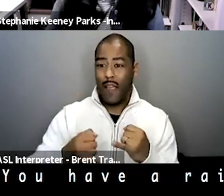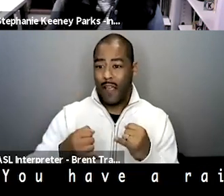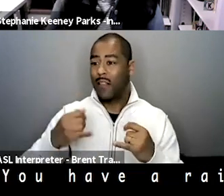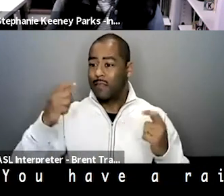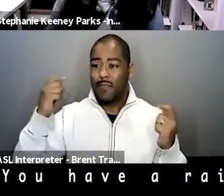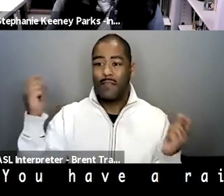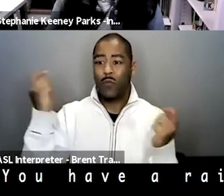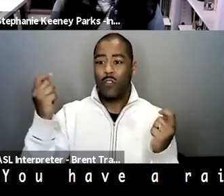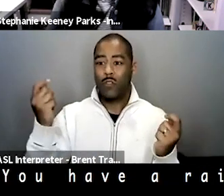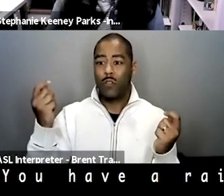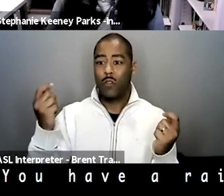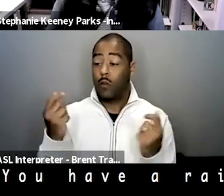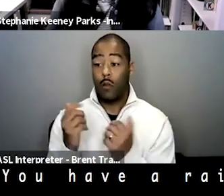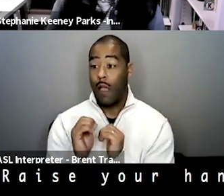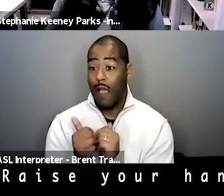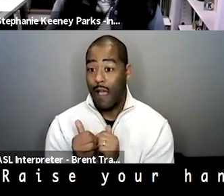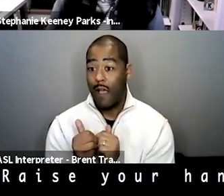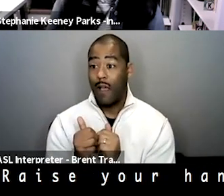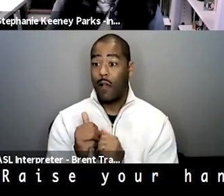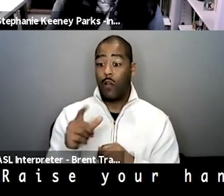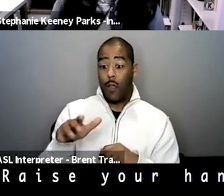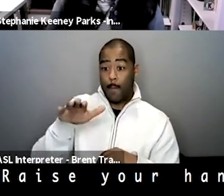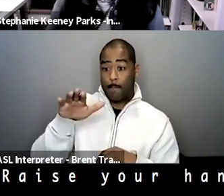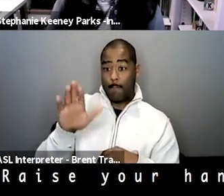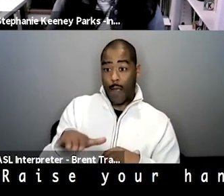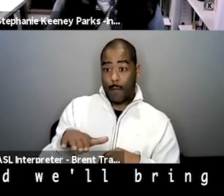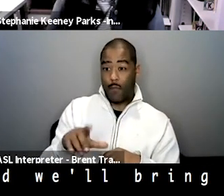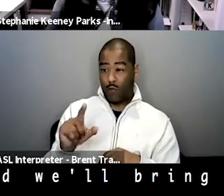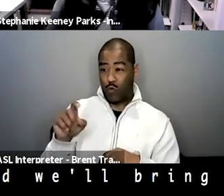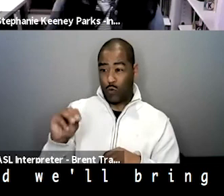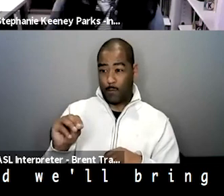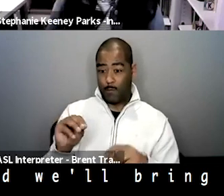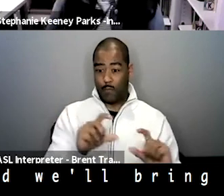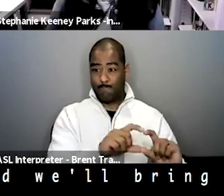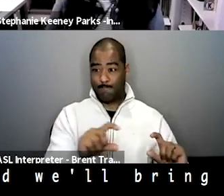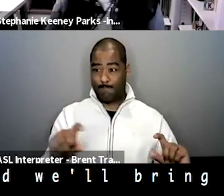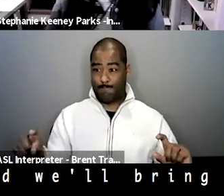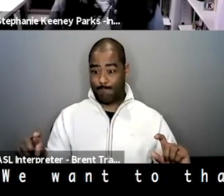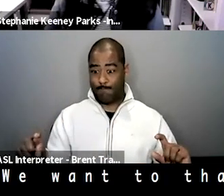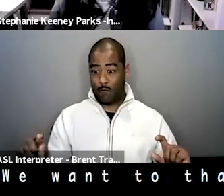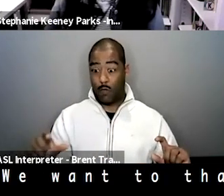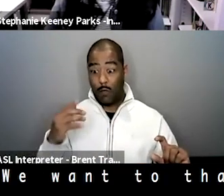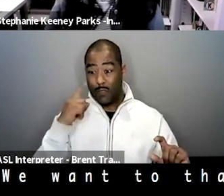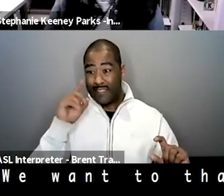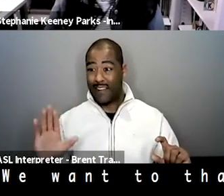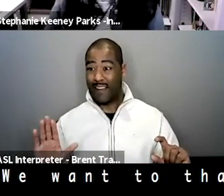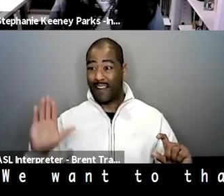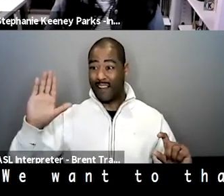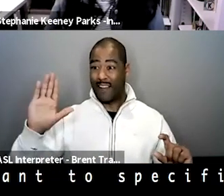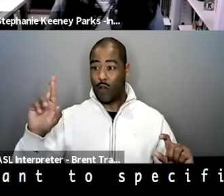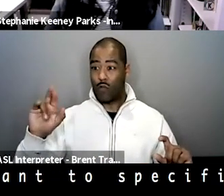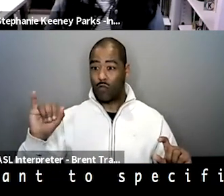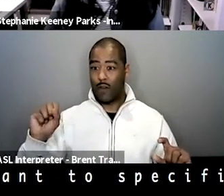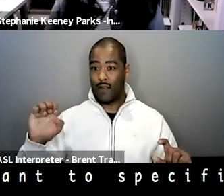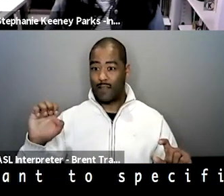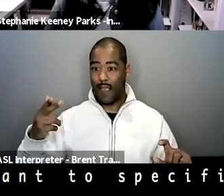your hand at the bottom of your screen. You have a raise hand option. Raise your hand at the bottom and we will be able to bring you up on